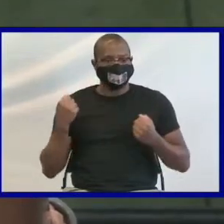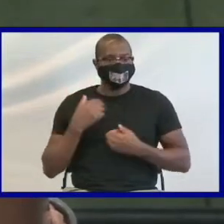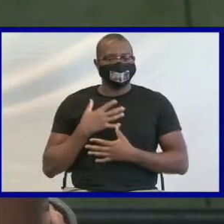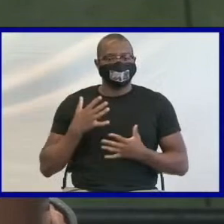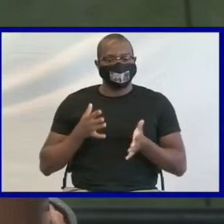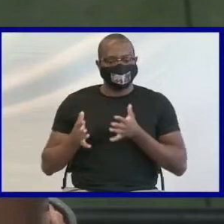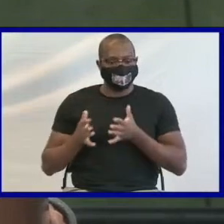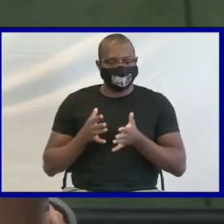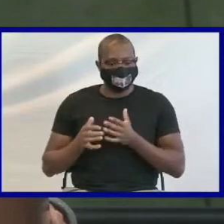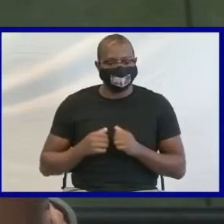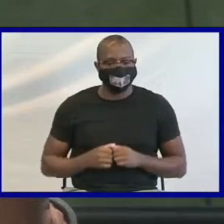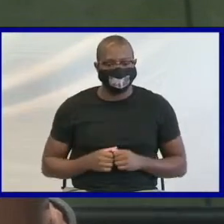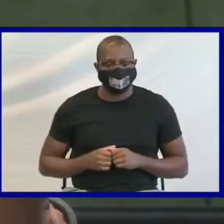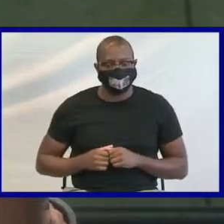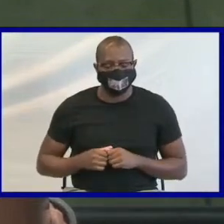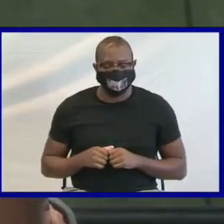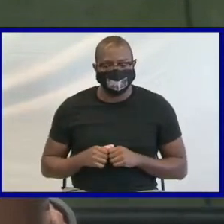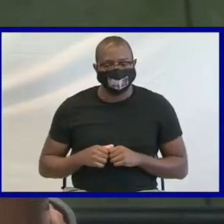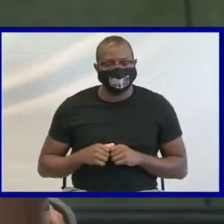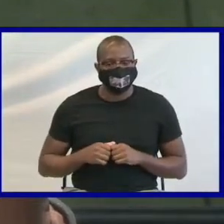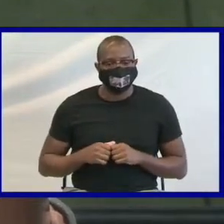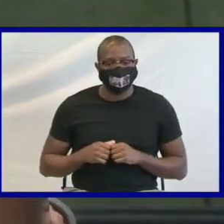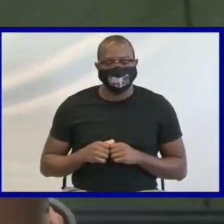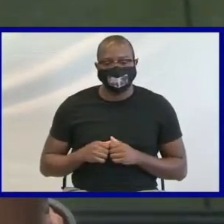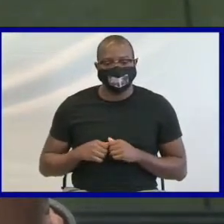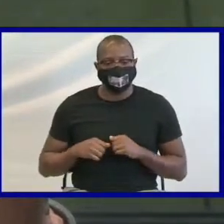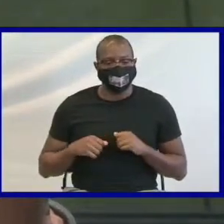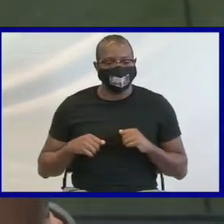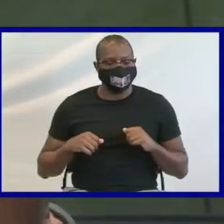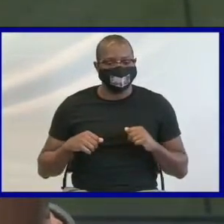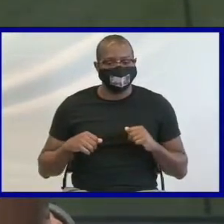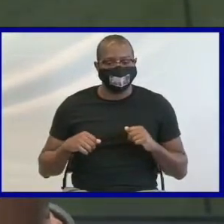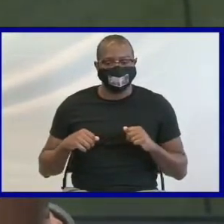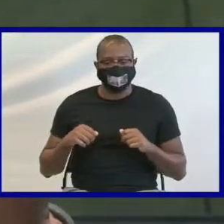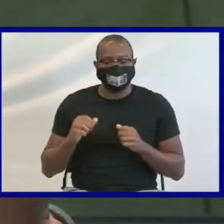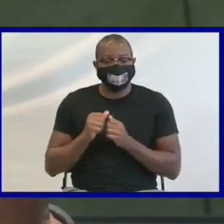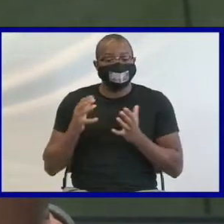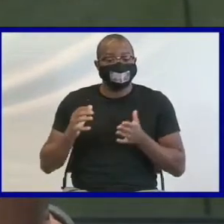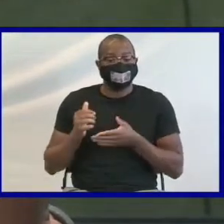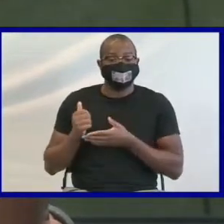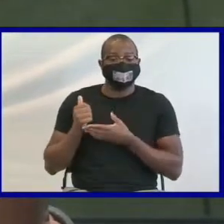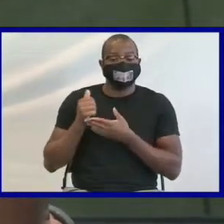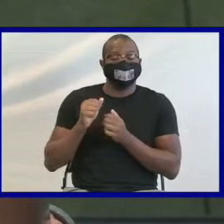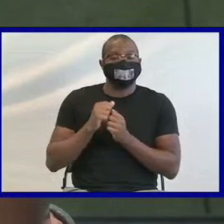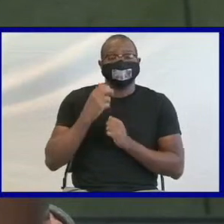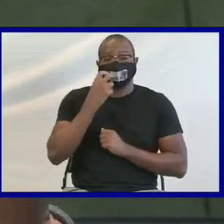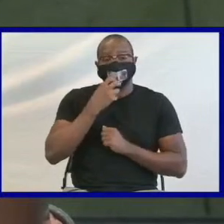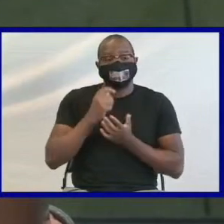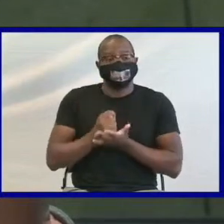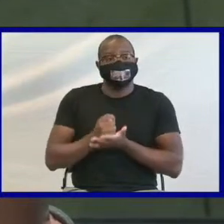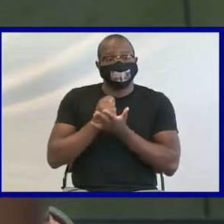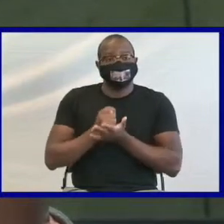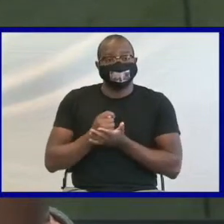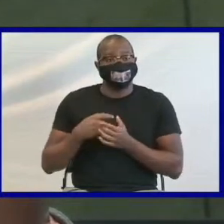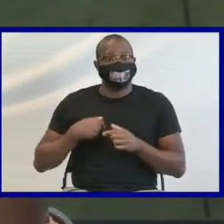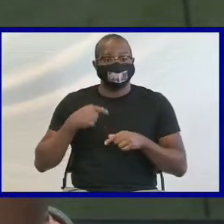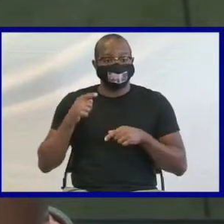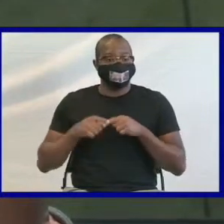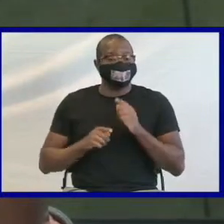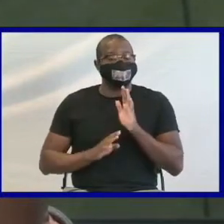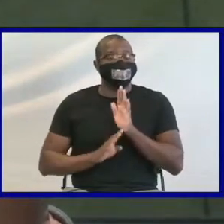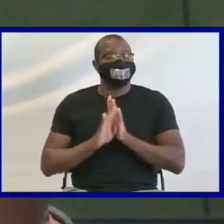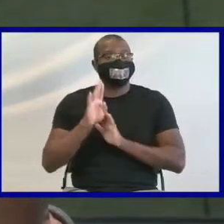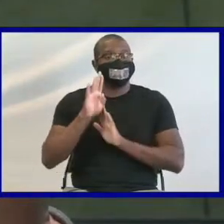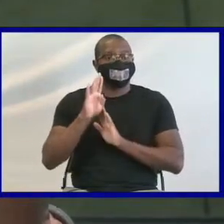thanks to a speech-language pathologist, my life was changed. Without the help of a speech therapist, I would not have developed